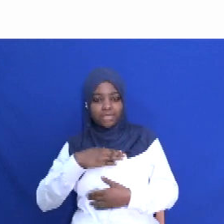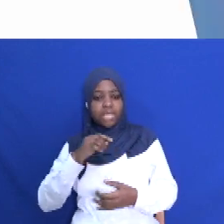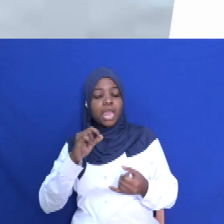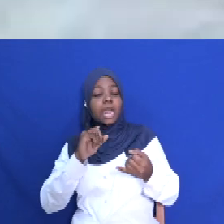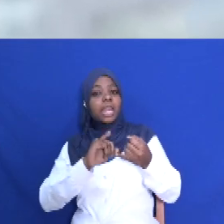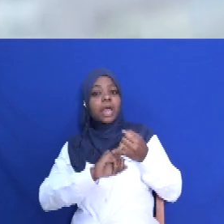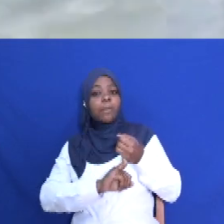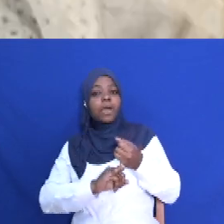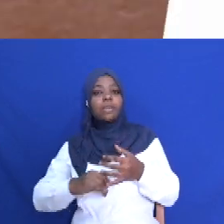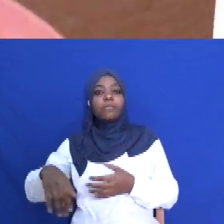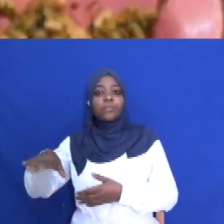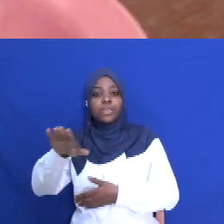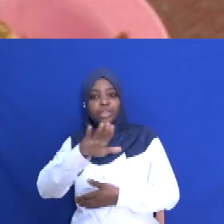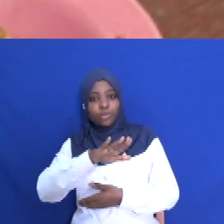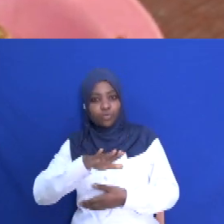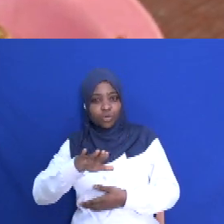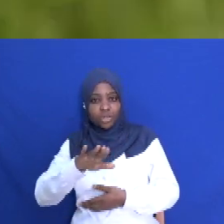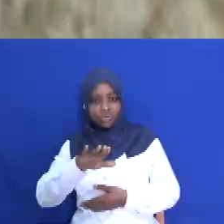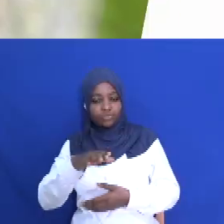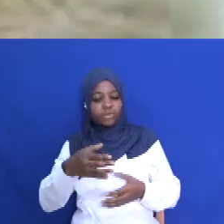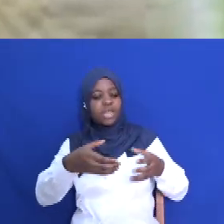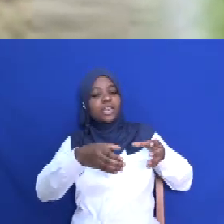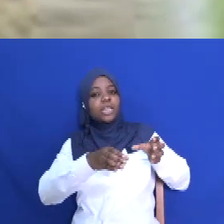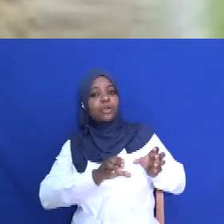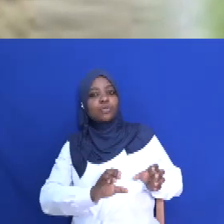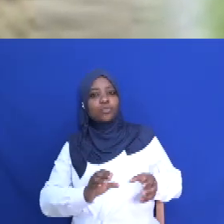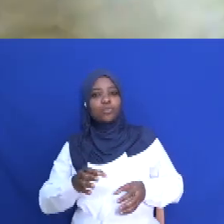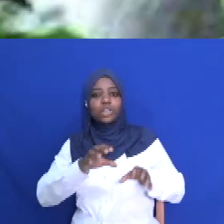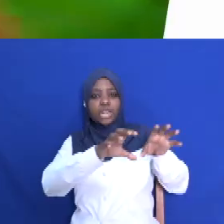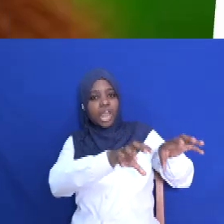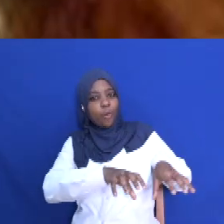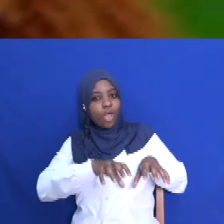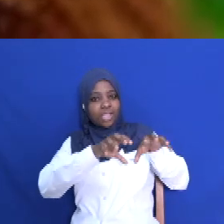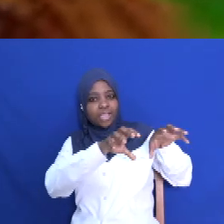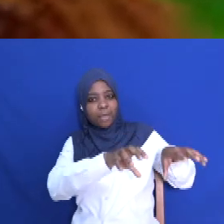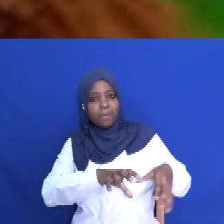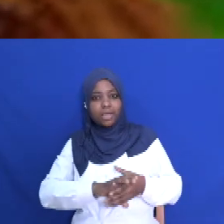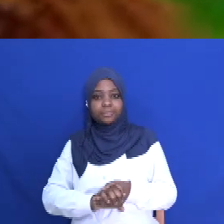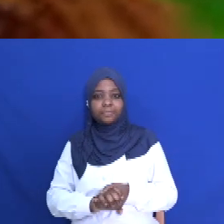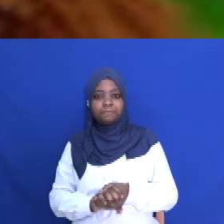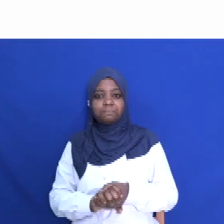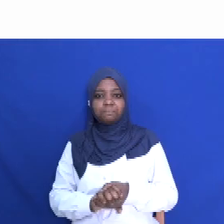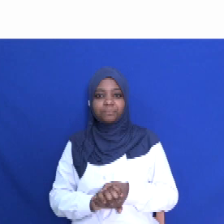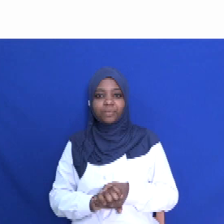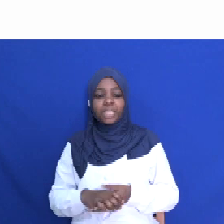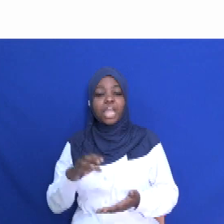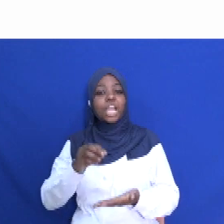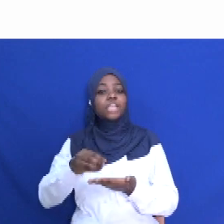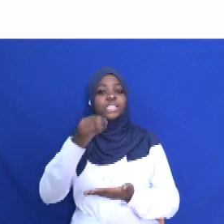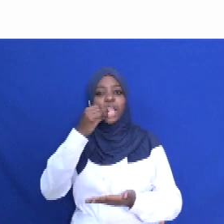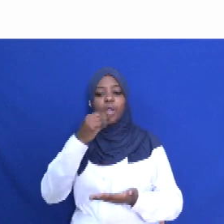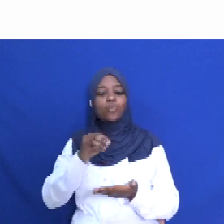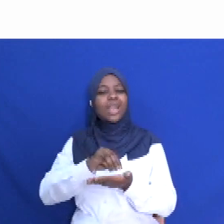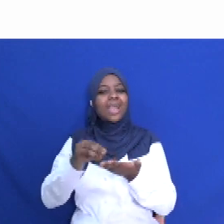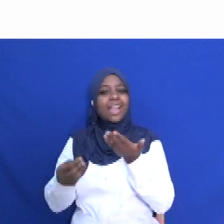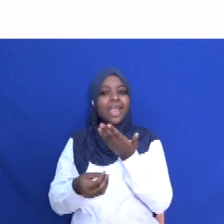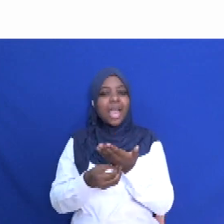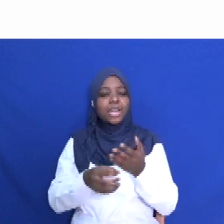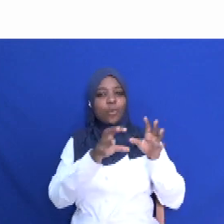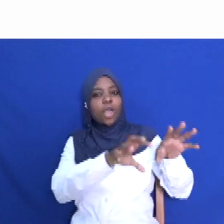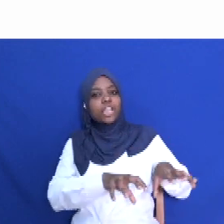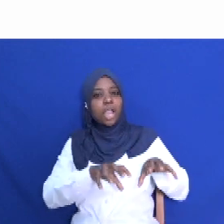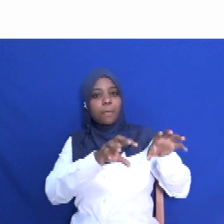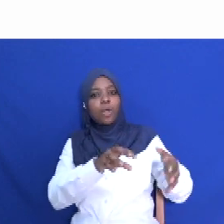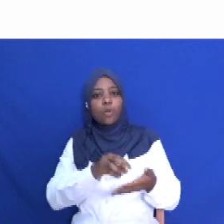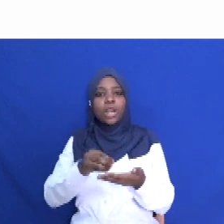animals. Which food does each animal eat? Excellent. Well tried. The